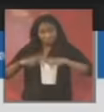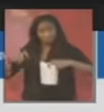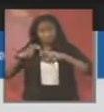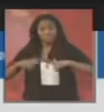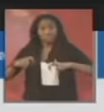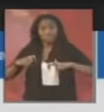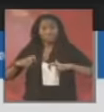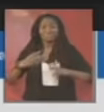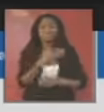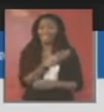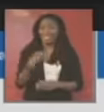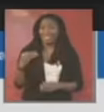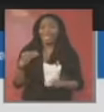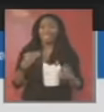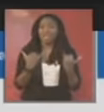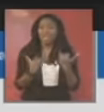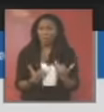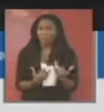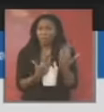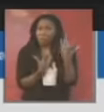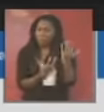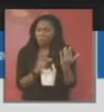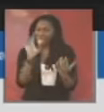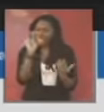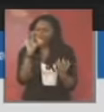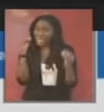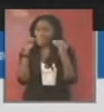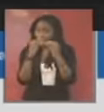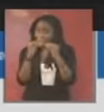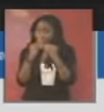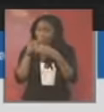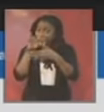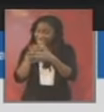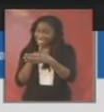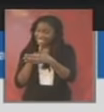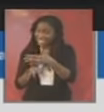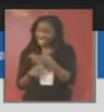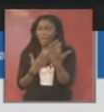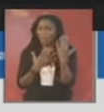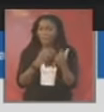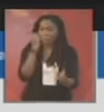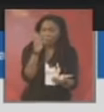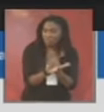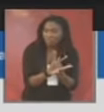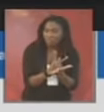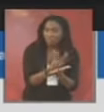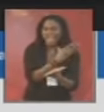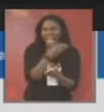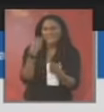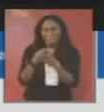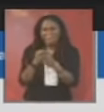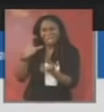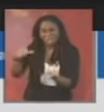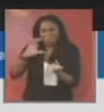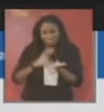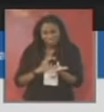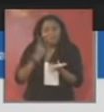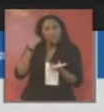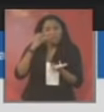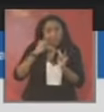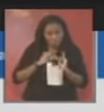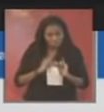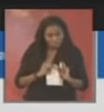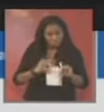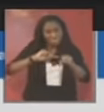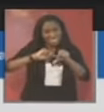8 studies that are awaiting approvals or funding so that they can start. Importantly, we have been working closely with the